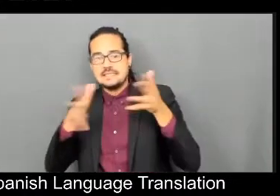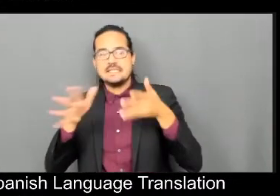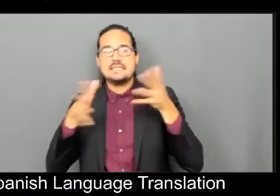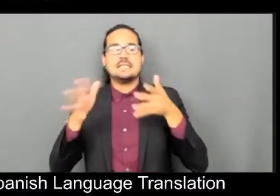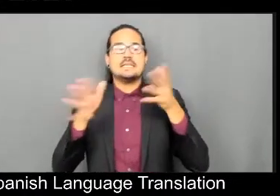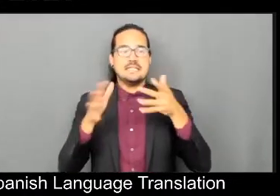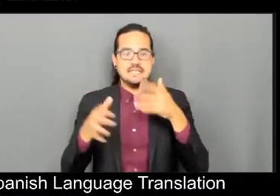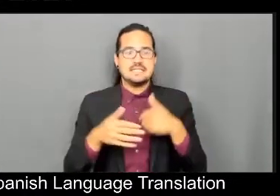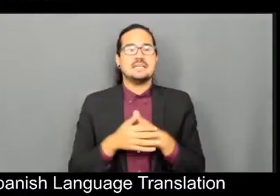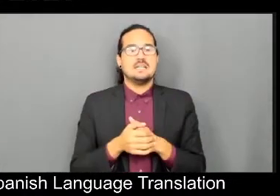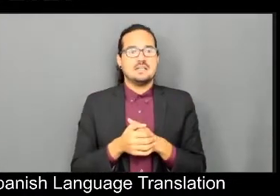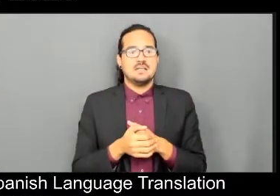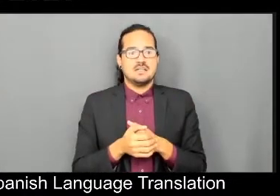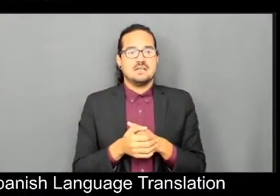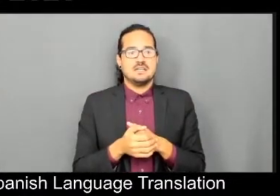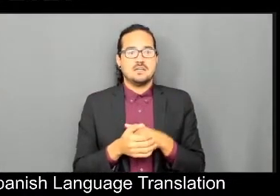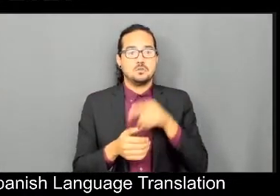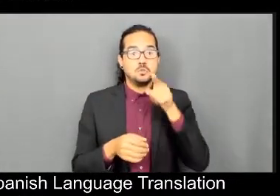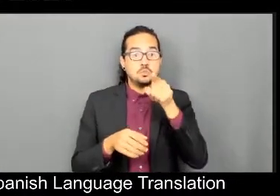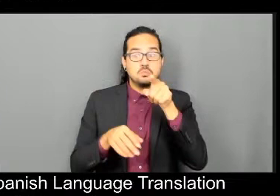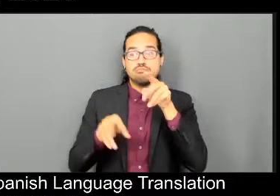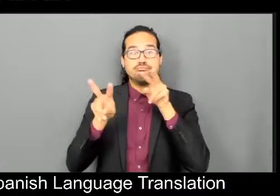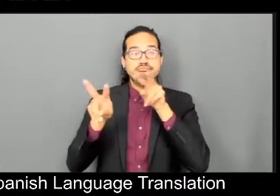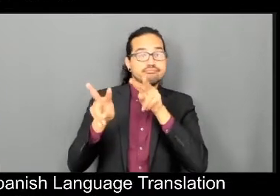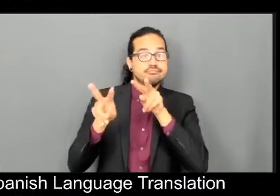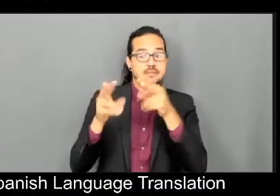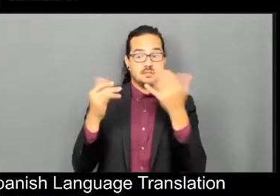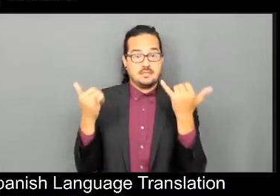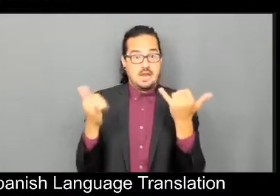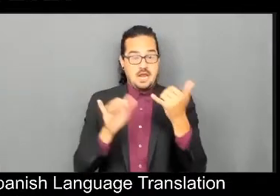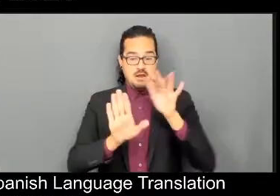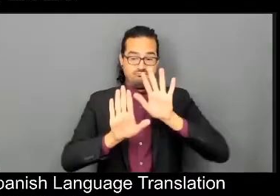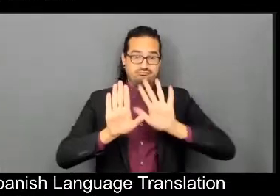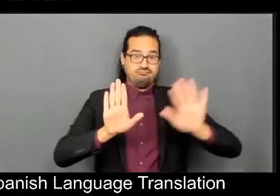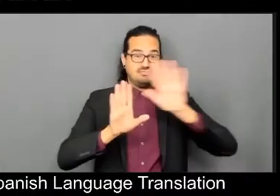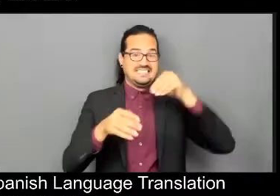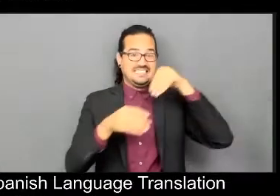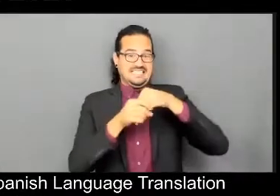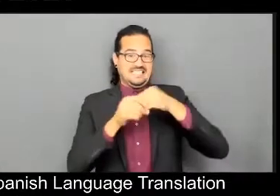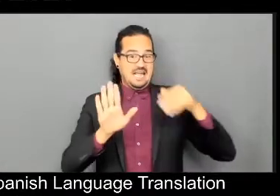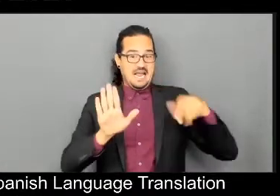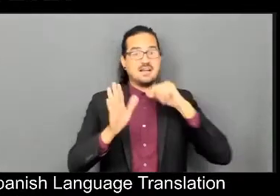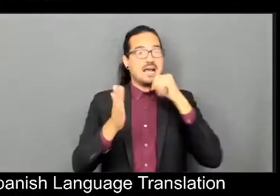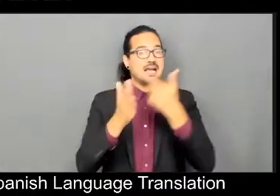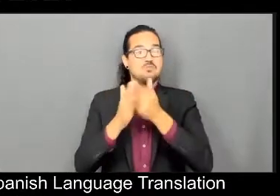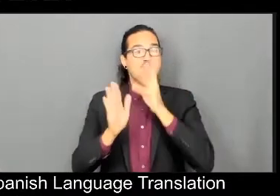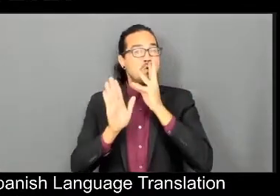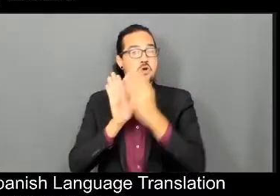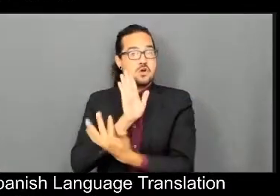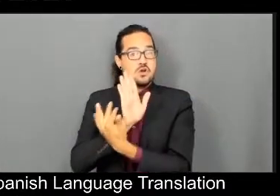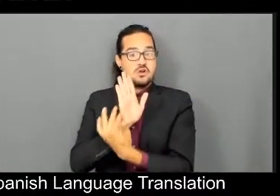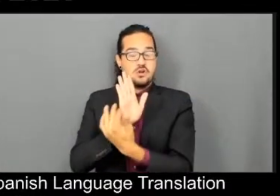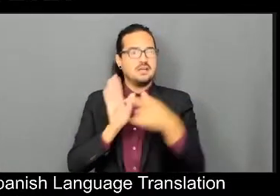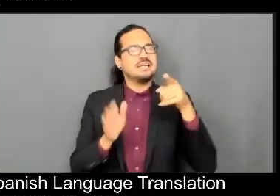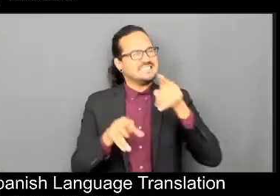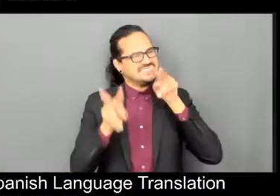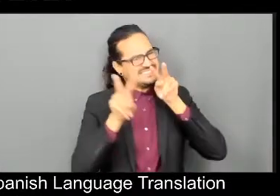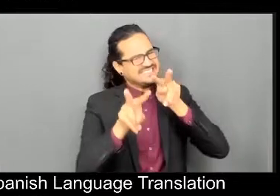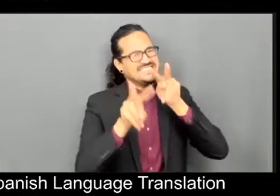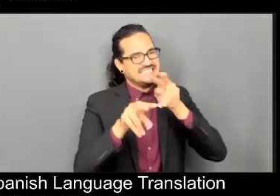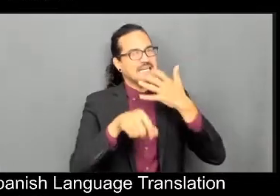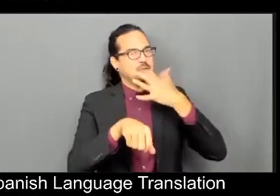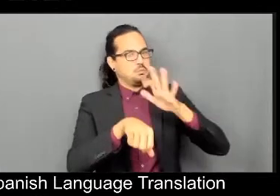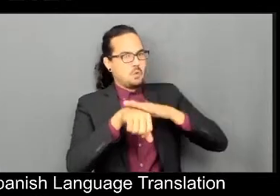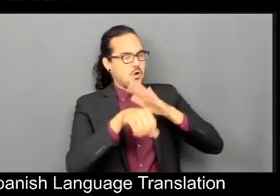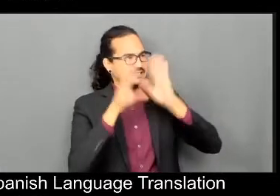watching inland, you know, definitely pay attention to those excessive heat warnings and everything that you're hearing from the local media and the National Weather